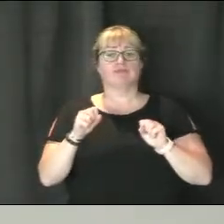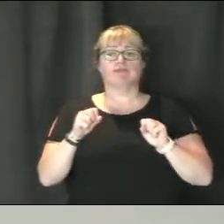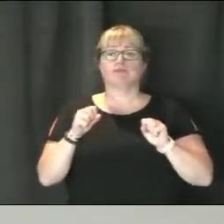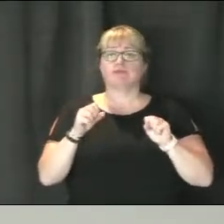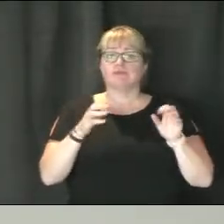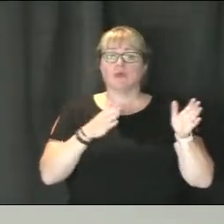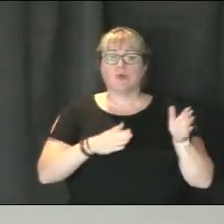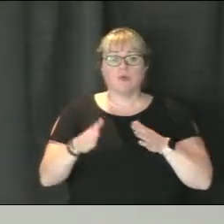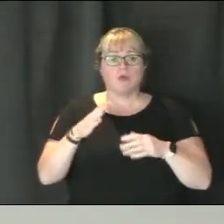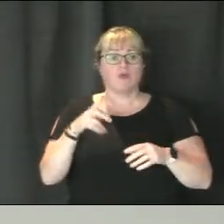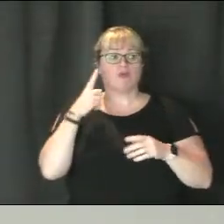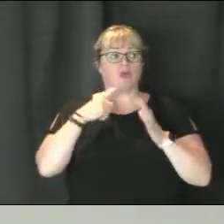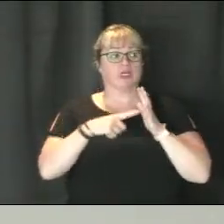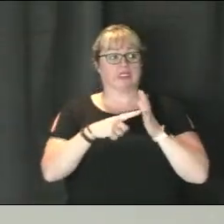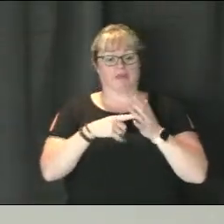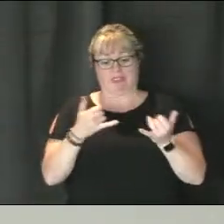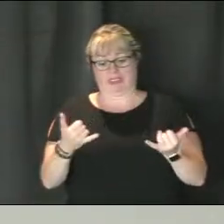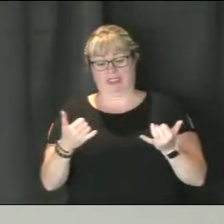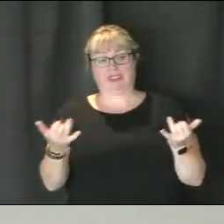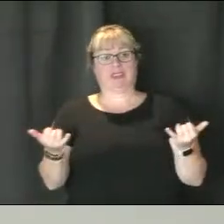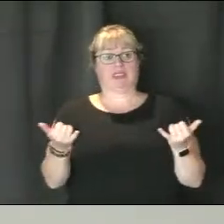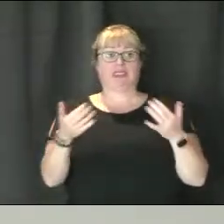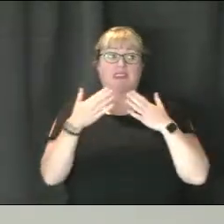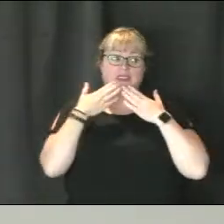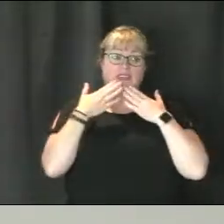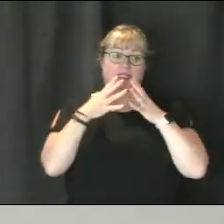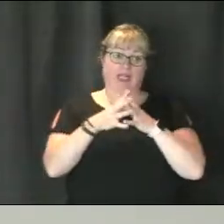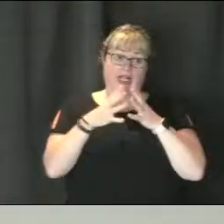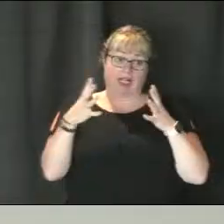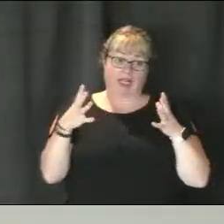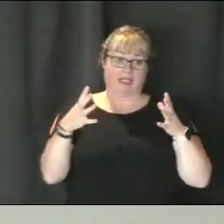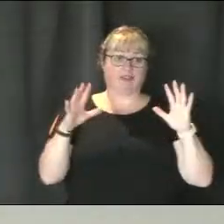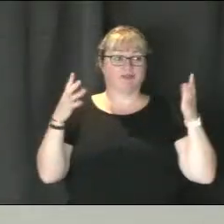this gathering possible today. Thank you very much.